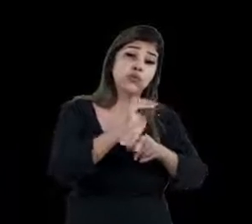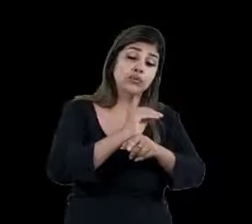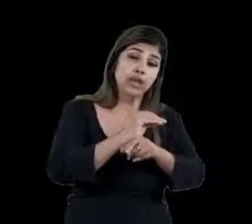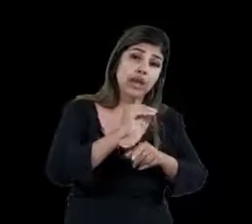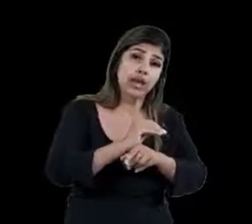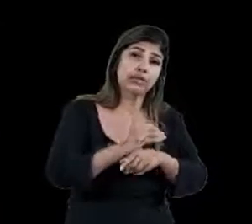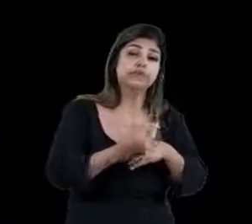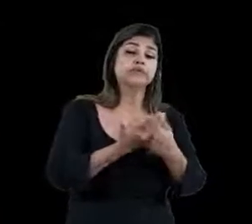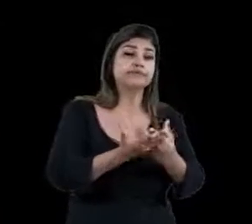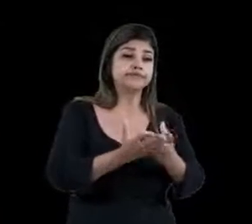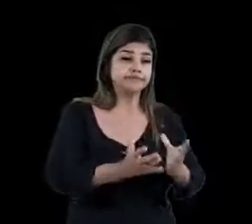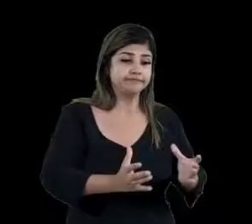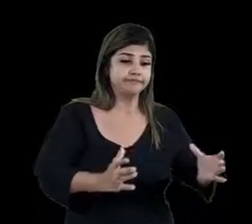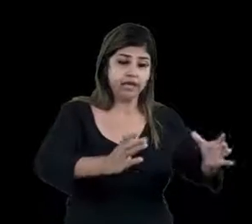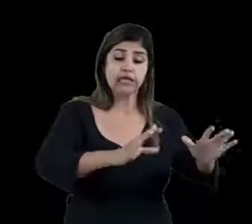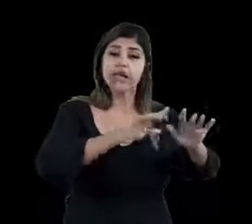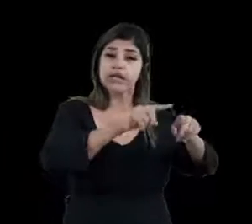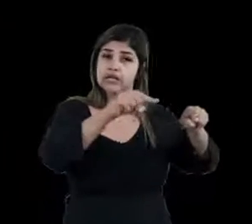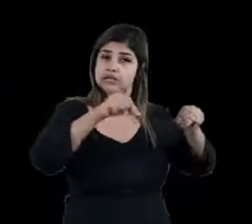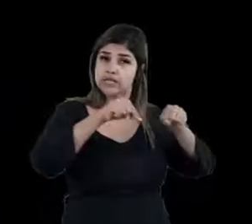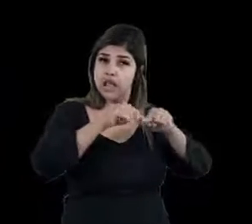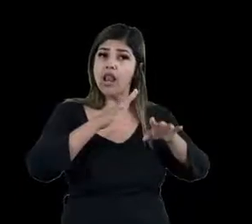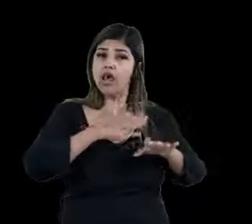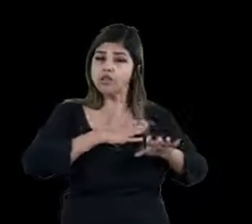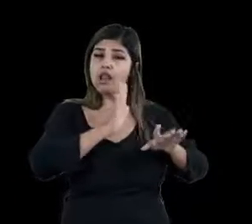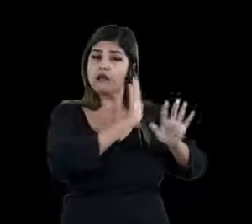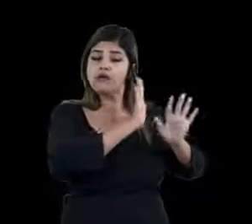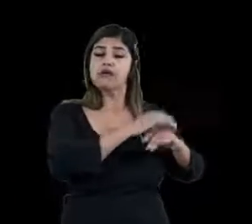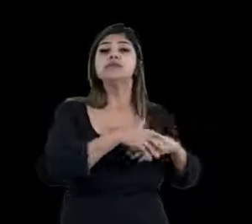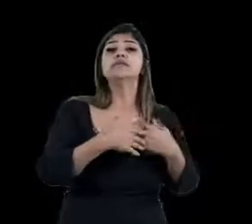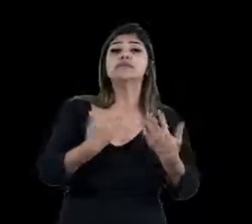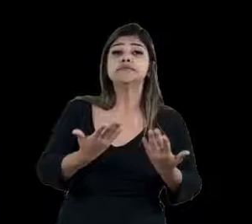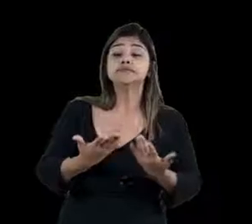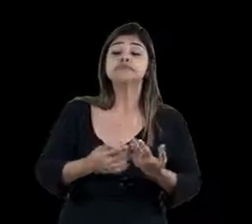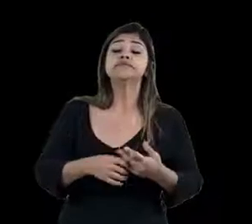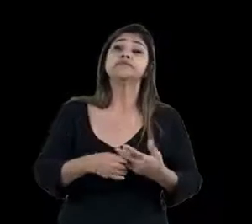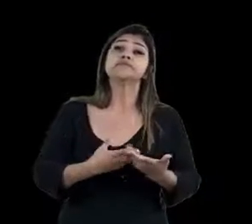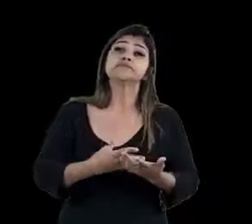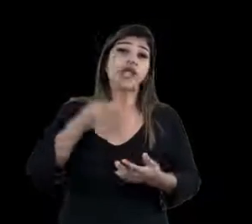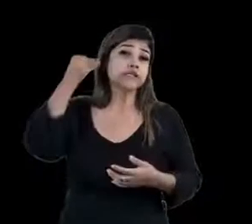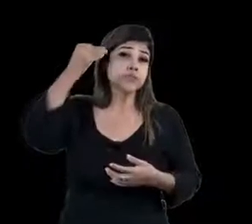I still have my vase with those plants in my room.